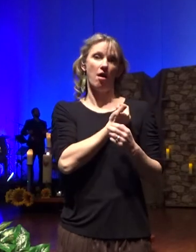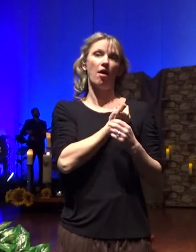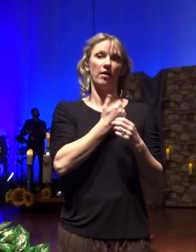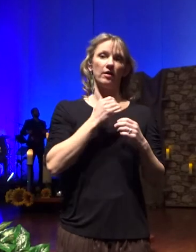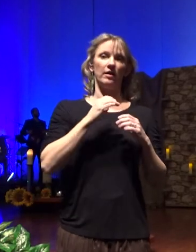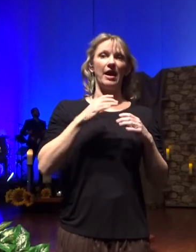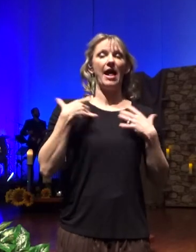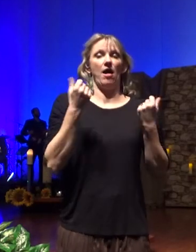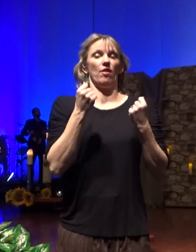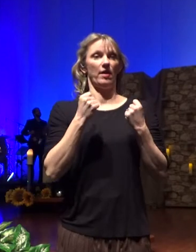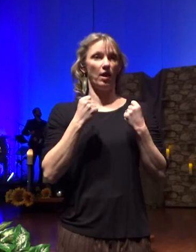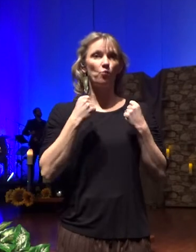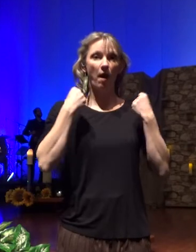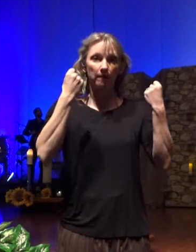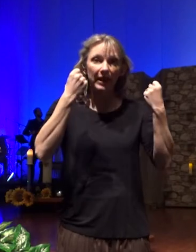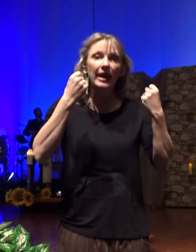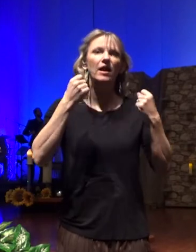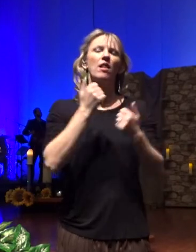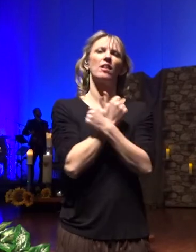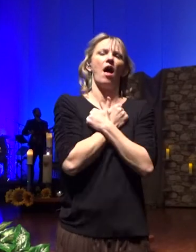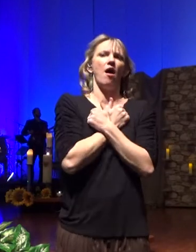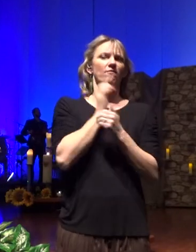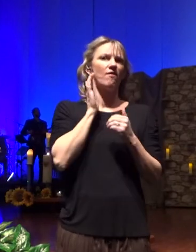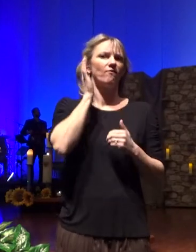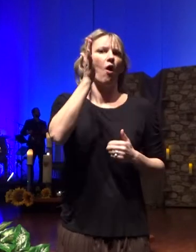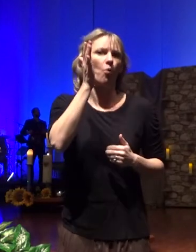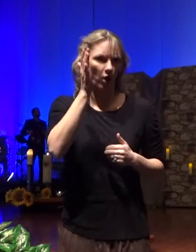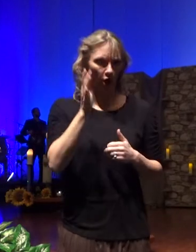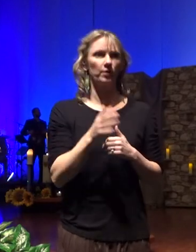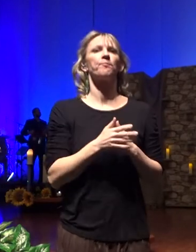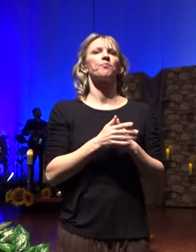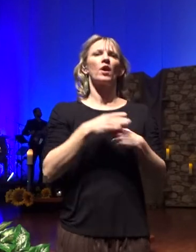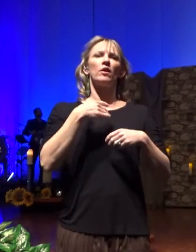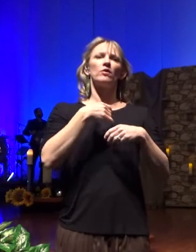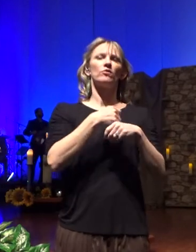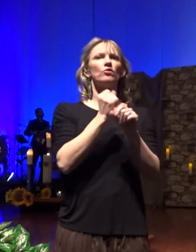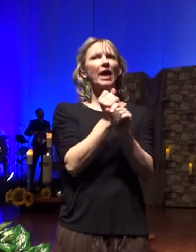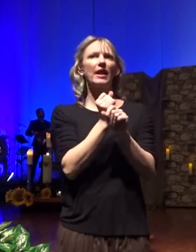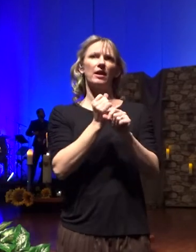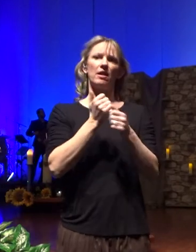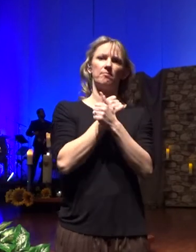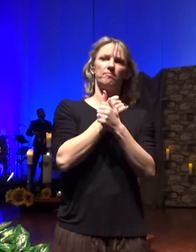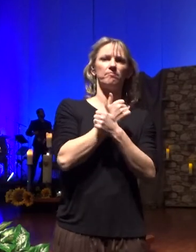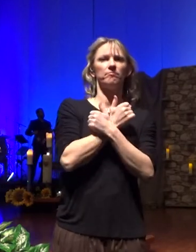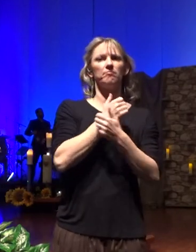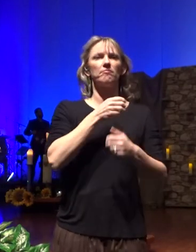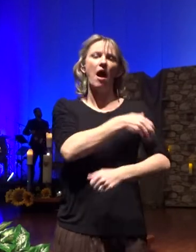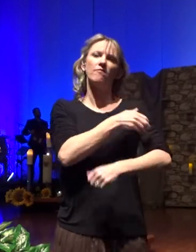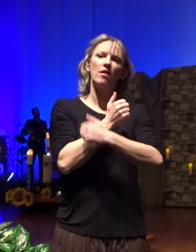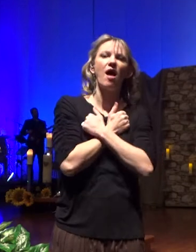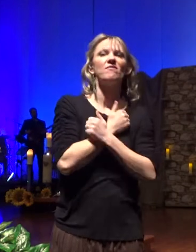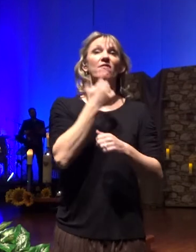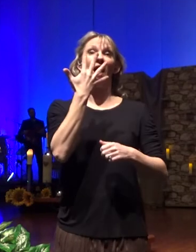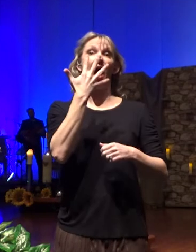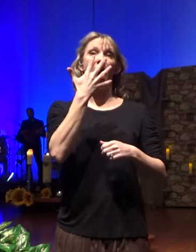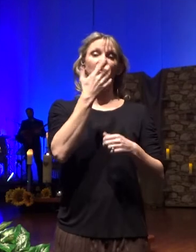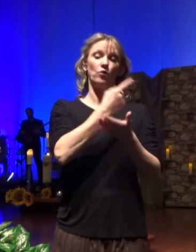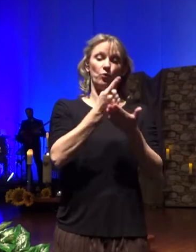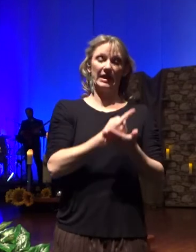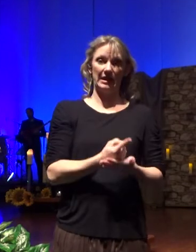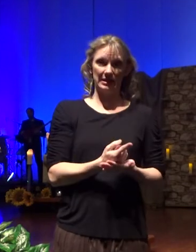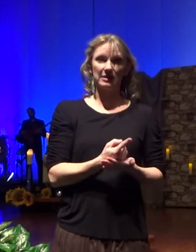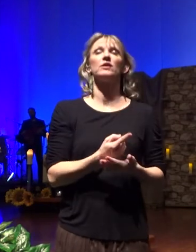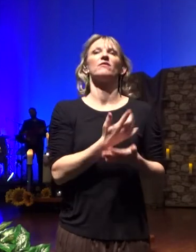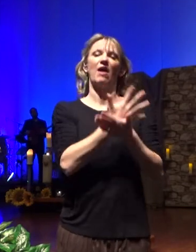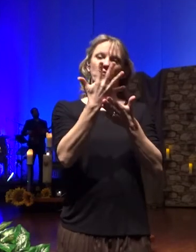health and well-being initiative called Love Forward. It's about unleashing the creative power in all areas of your life. It's 5 Tuesday nights beginning